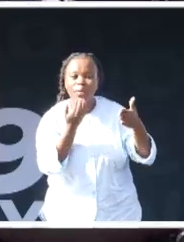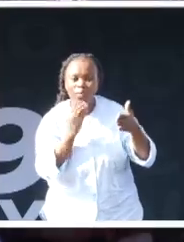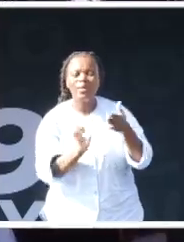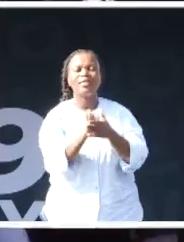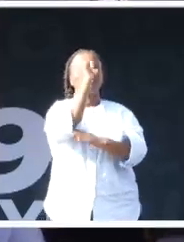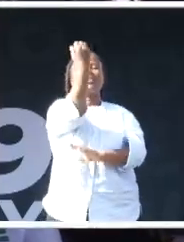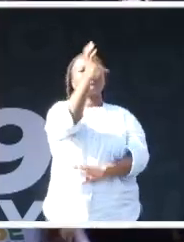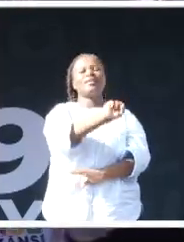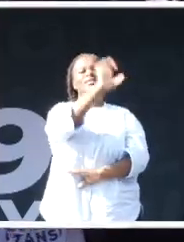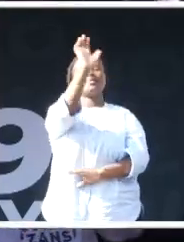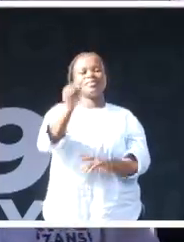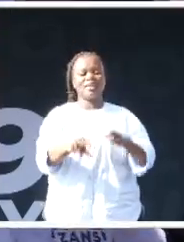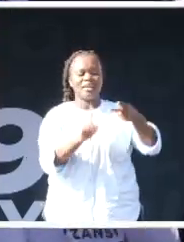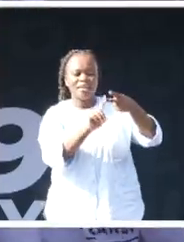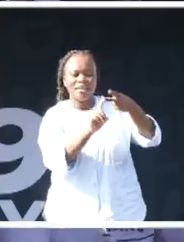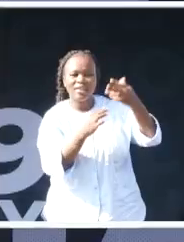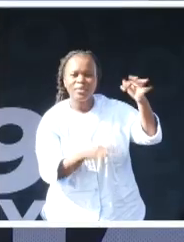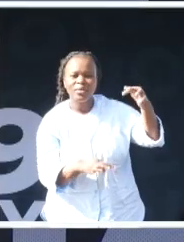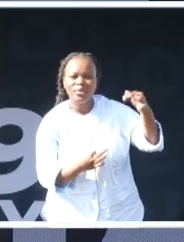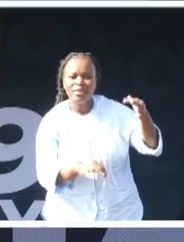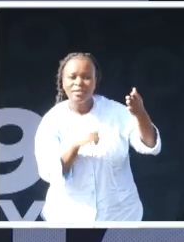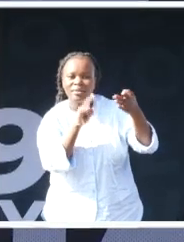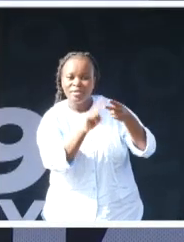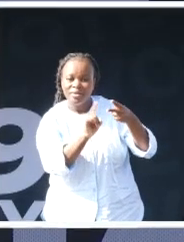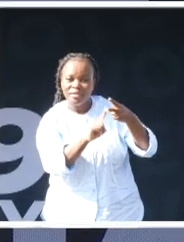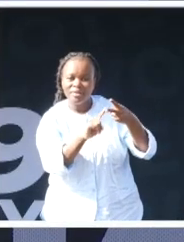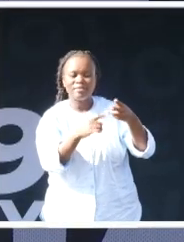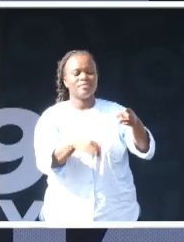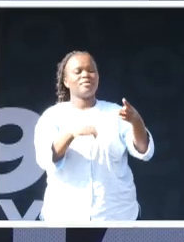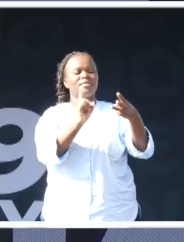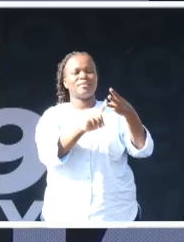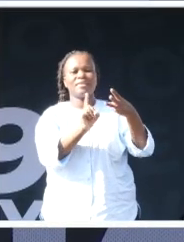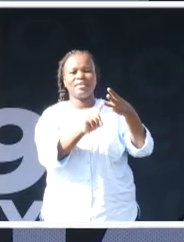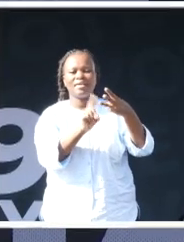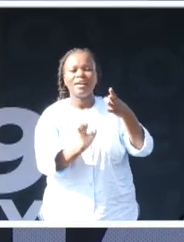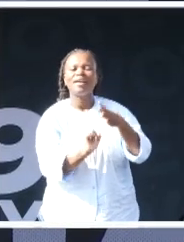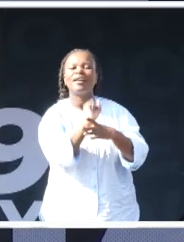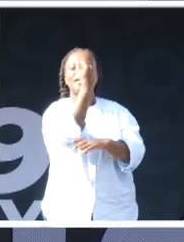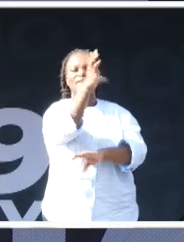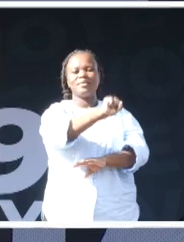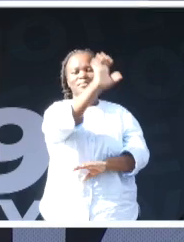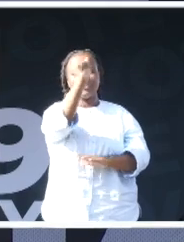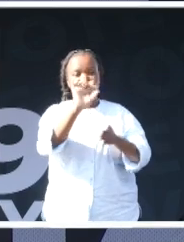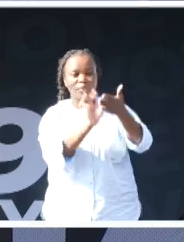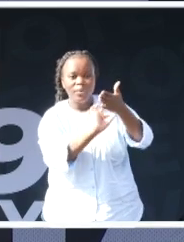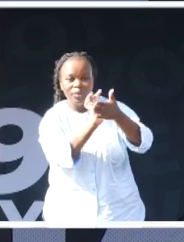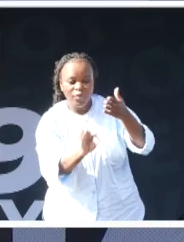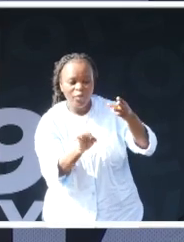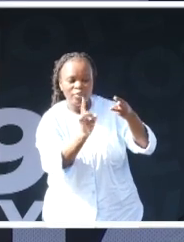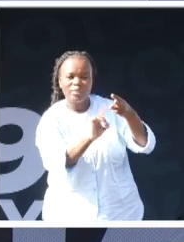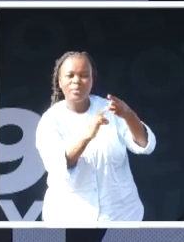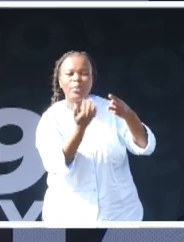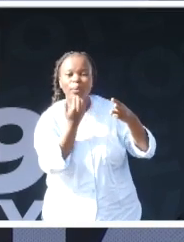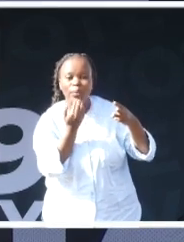paper number 2? Ballot paper number 3? Ballot paper number 3?